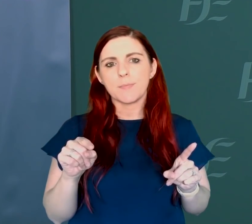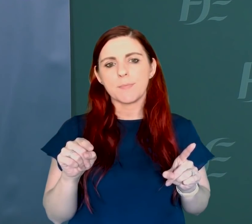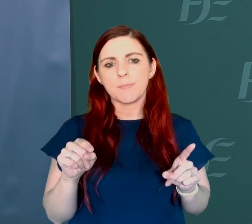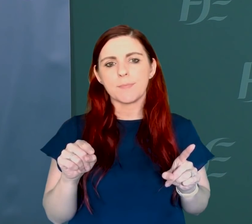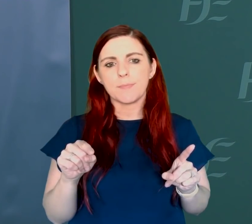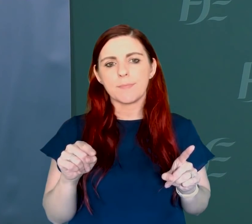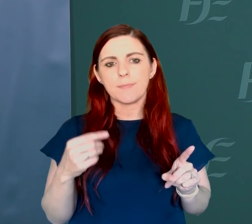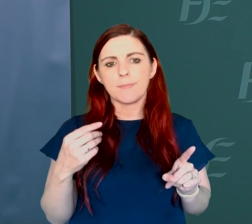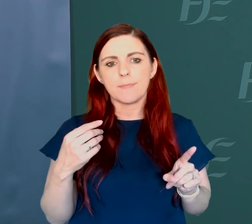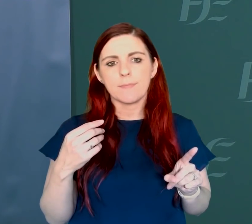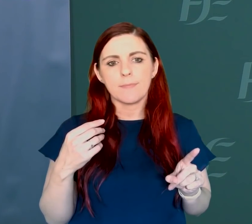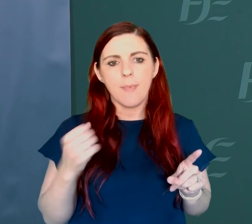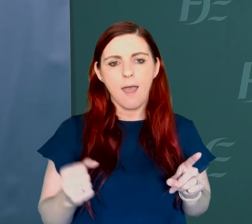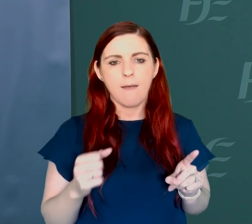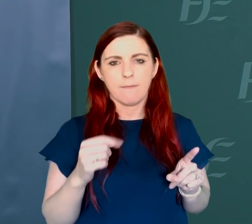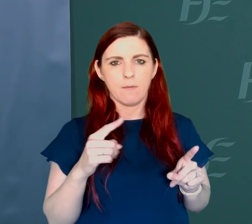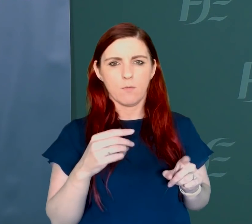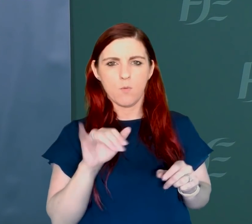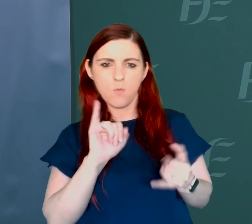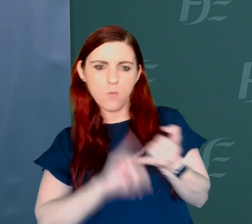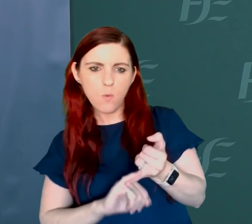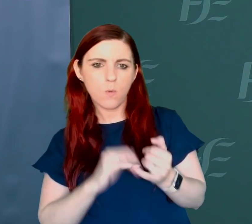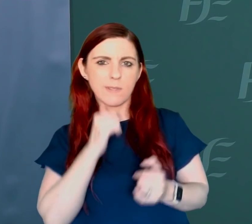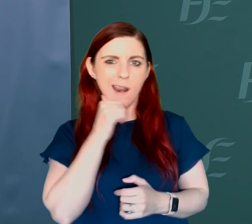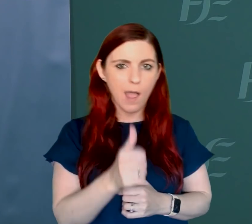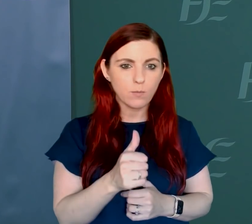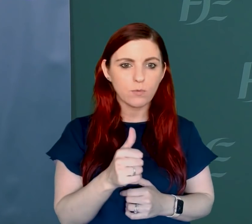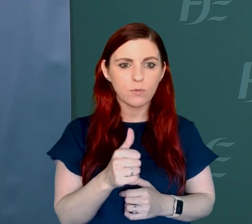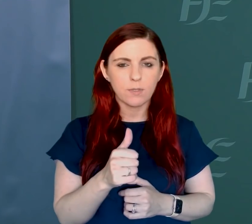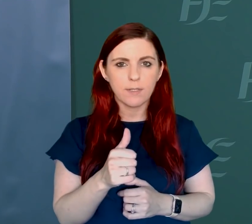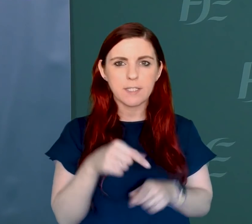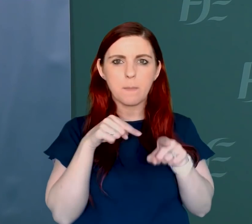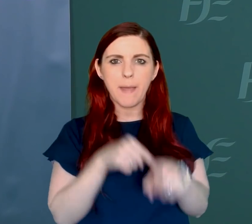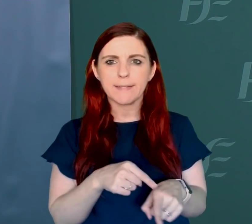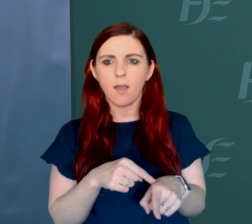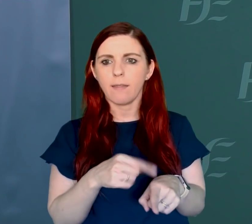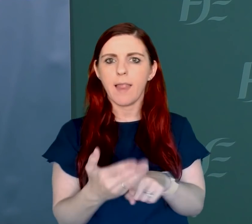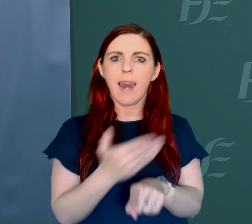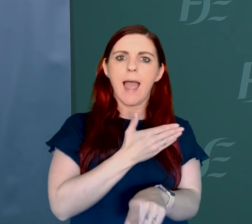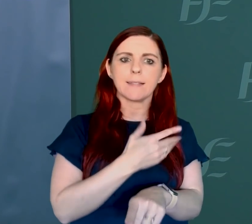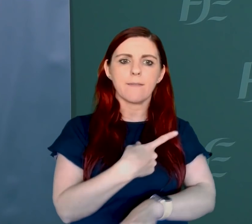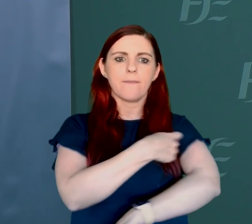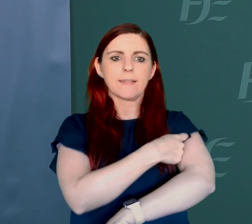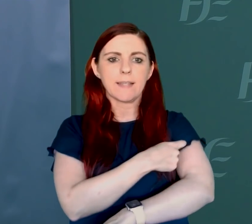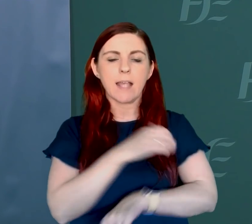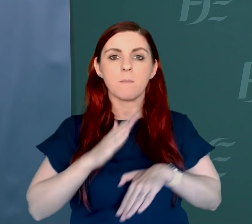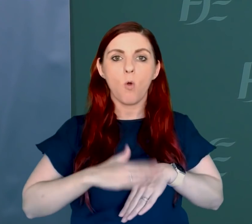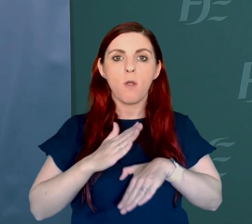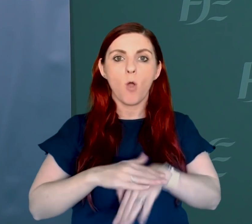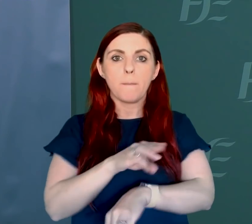There is an eligibility criteria, which in essence is the 5 months from your last vaccine. And as more and more groups come